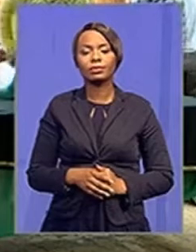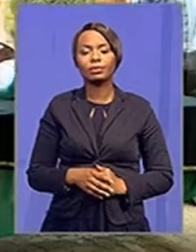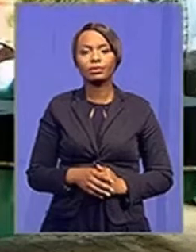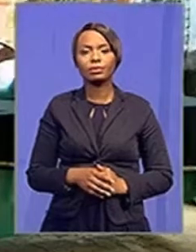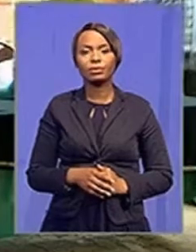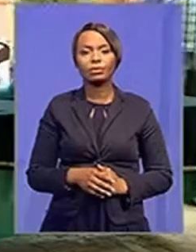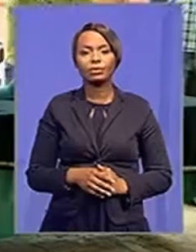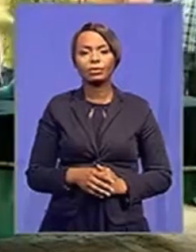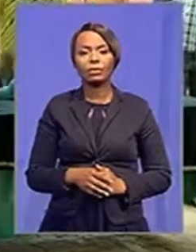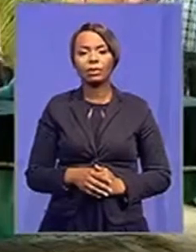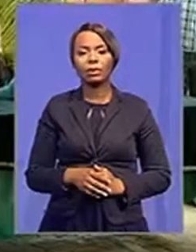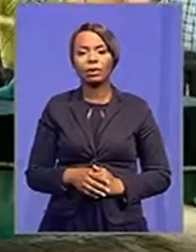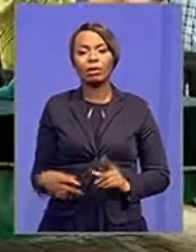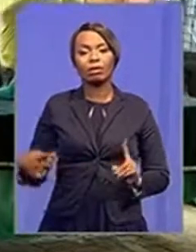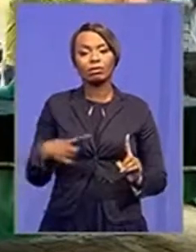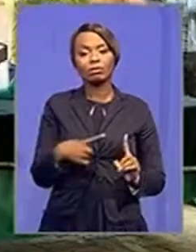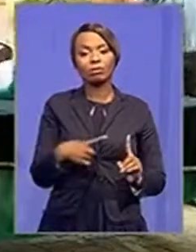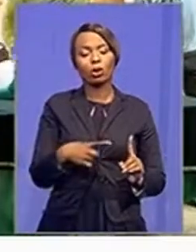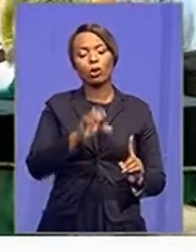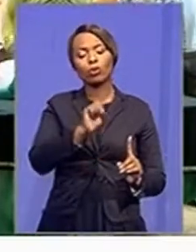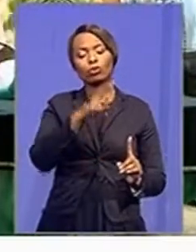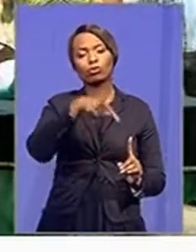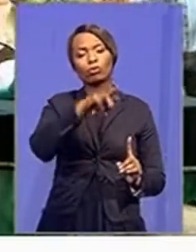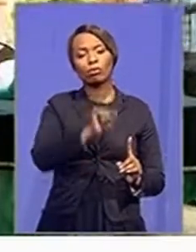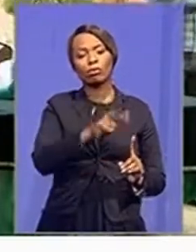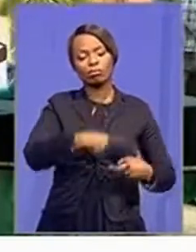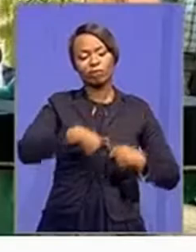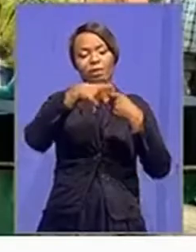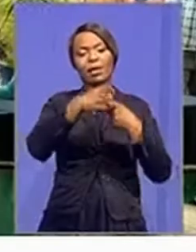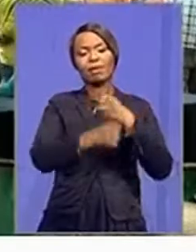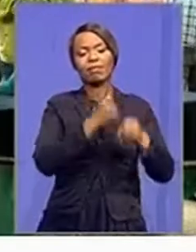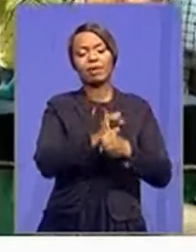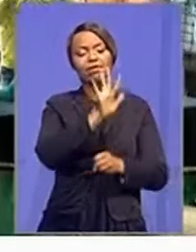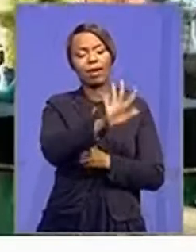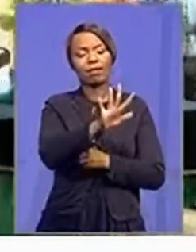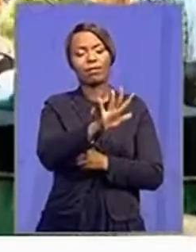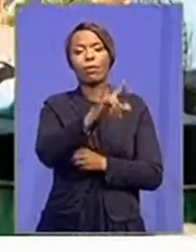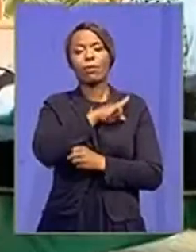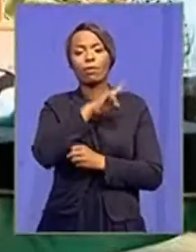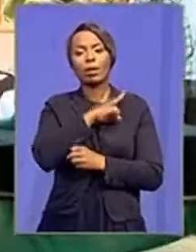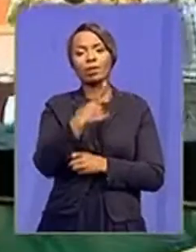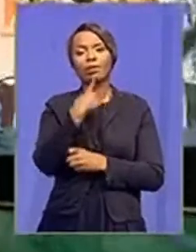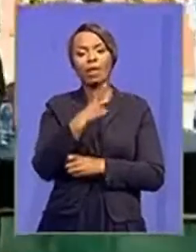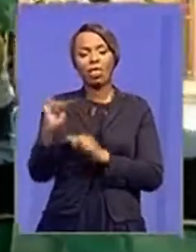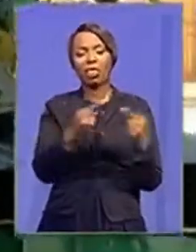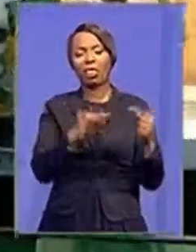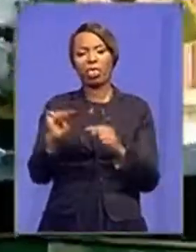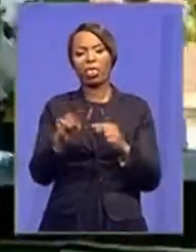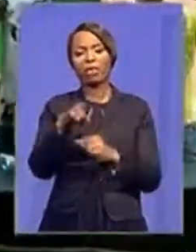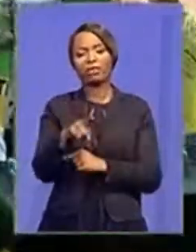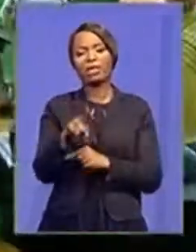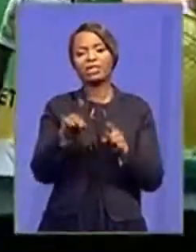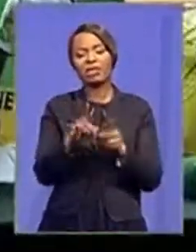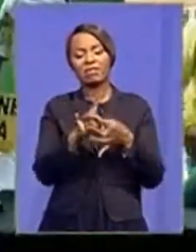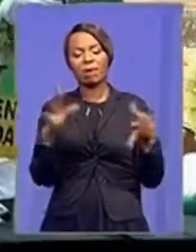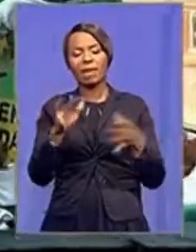Mahumapelo yo a fegilwego mengwaga e mehlano ke mokgatlo o bušago ANC ka lebaka la go hlola dikarogano ka go ANC o re ga e le hloko